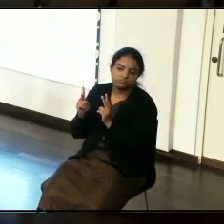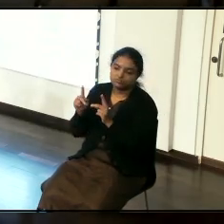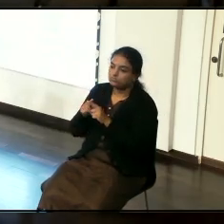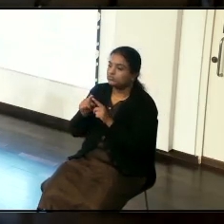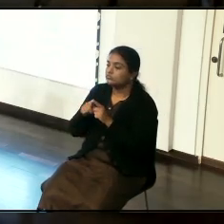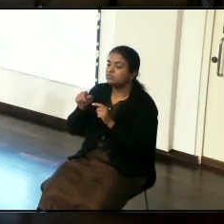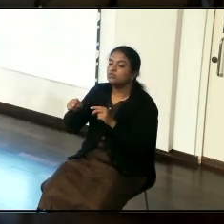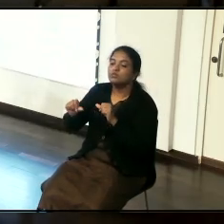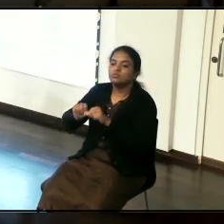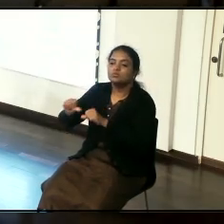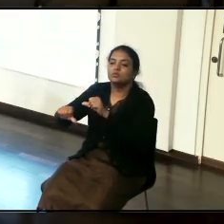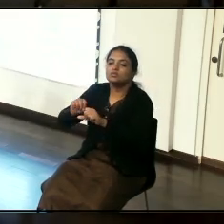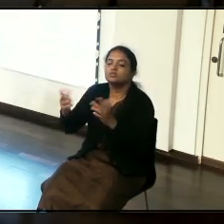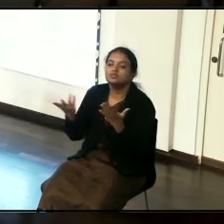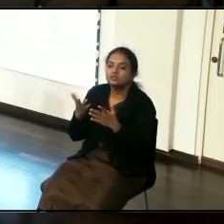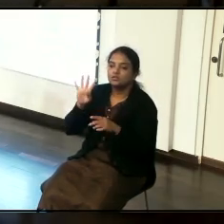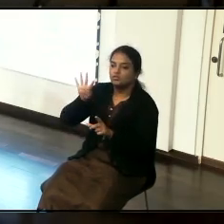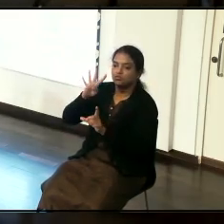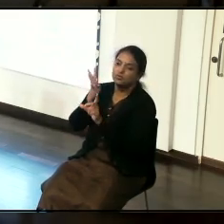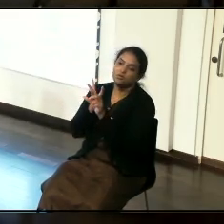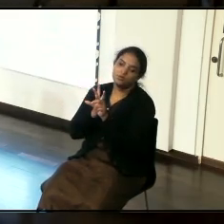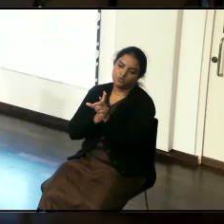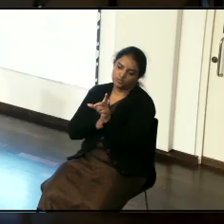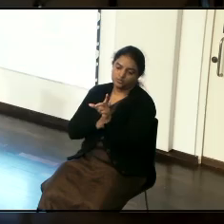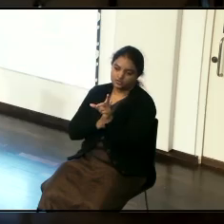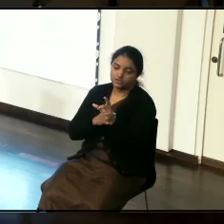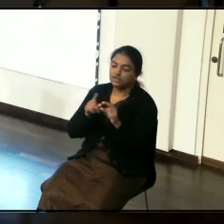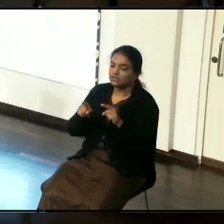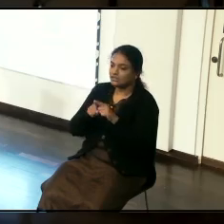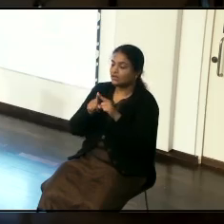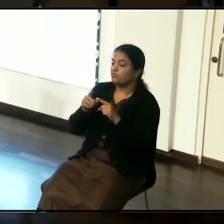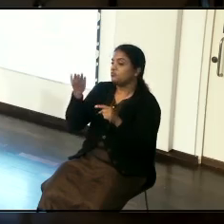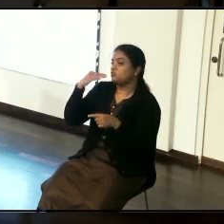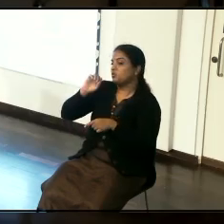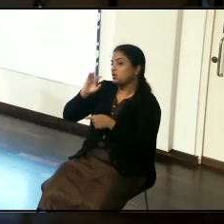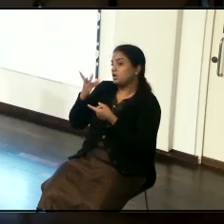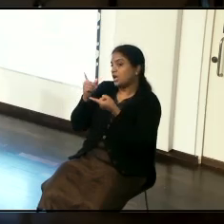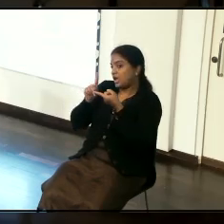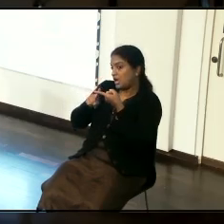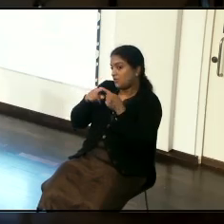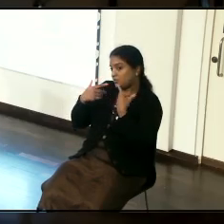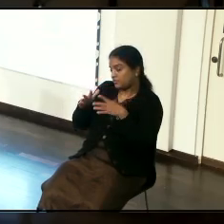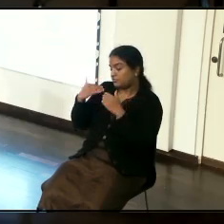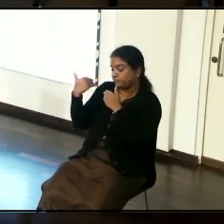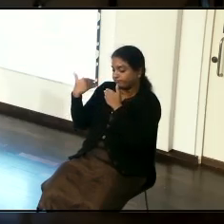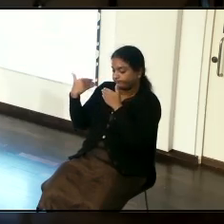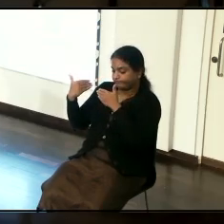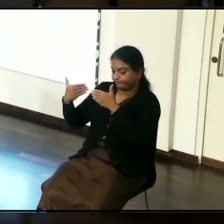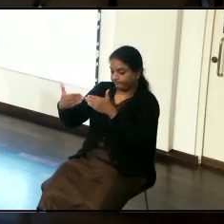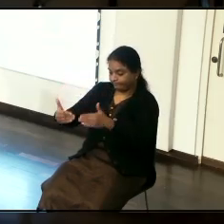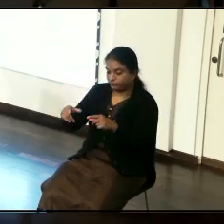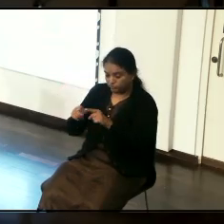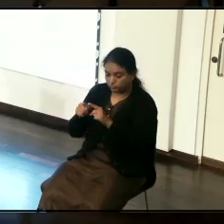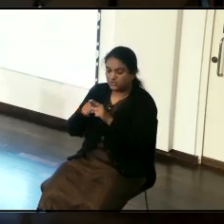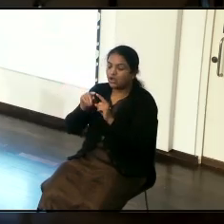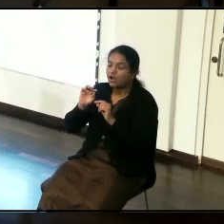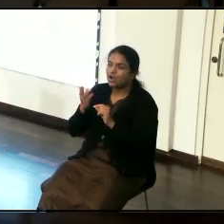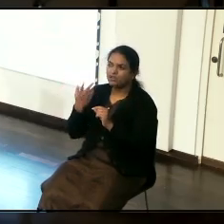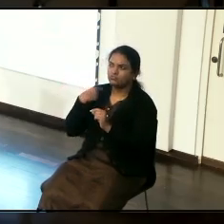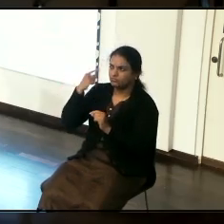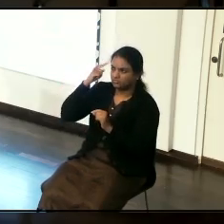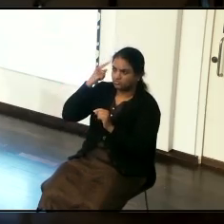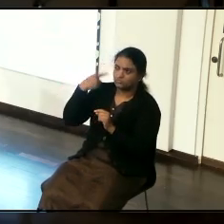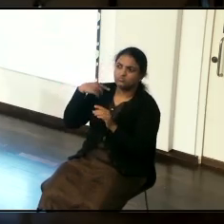4-year-long process that started, as I mentioned, during the pandemic with me reflecting on the meaning of home, coming across this book